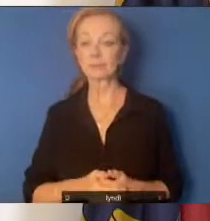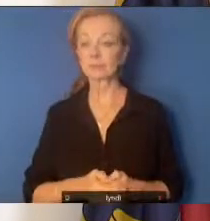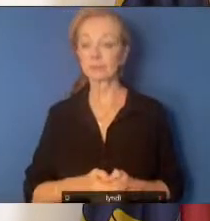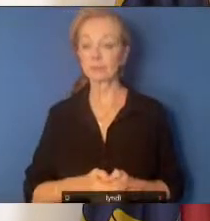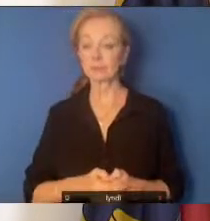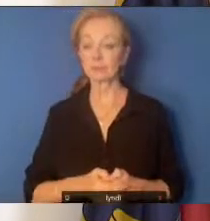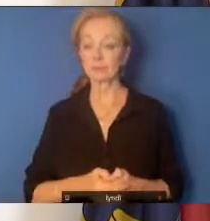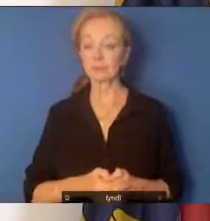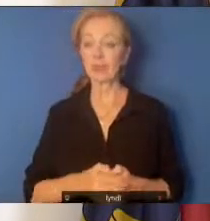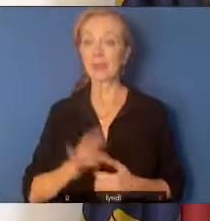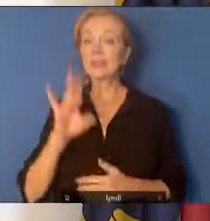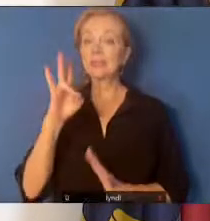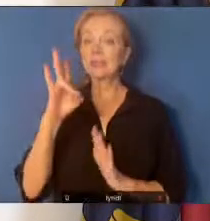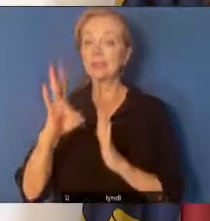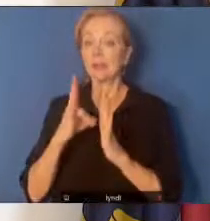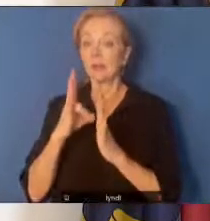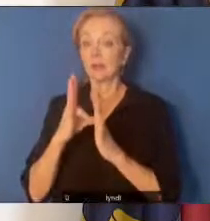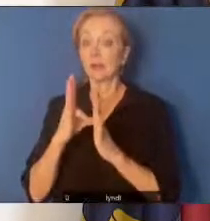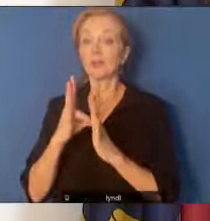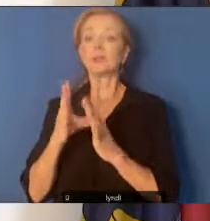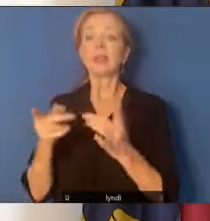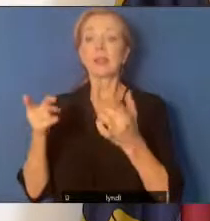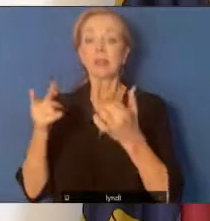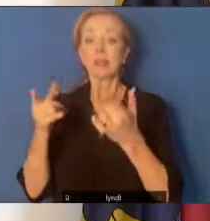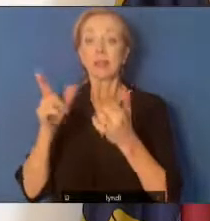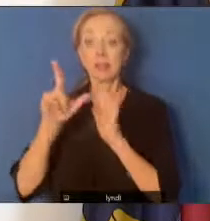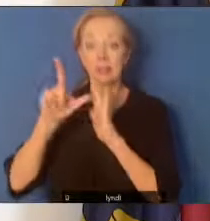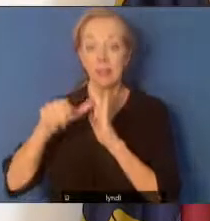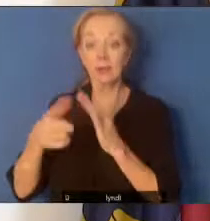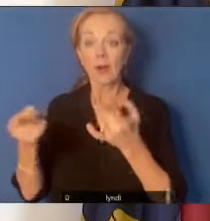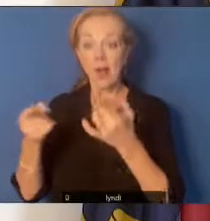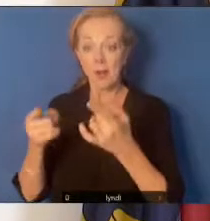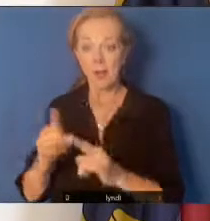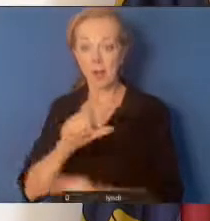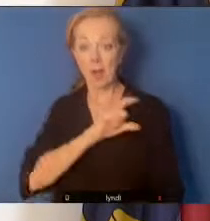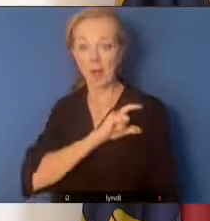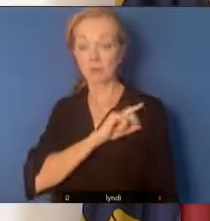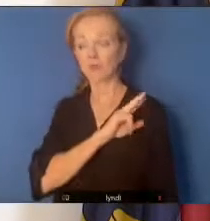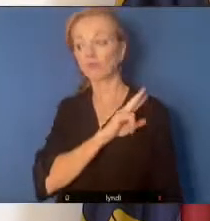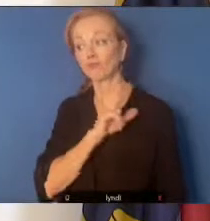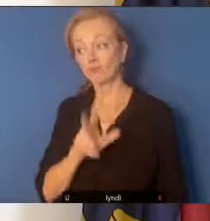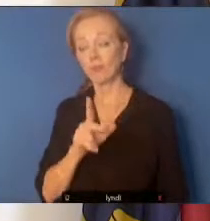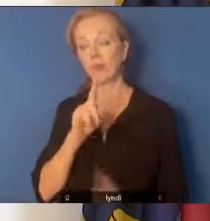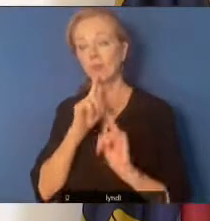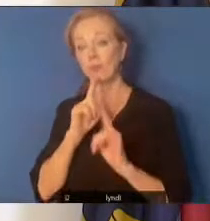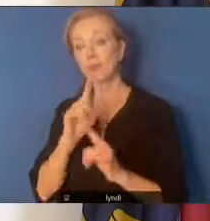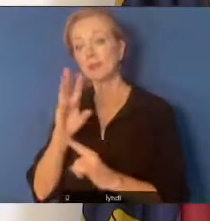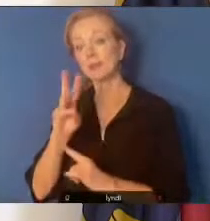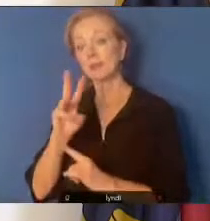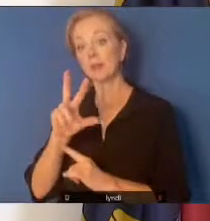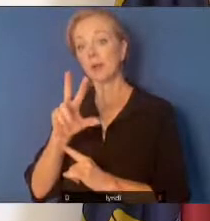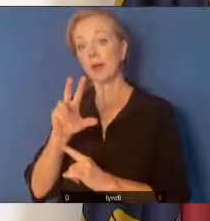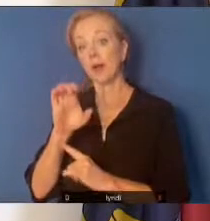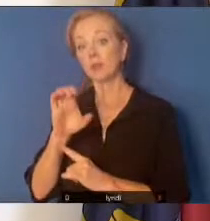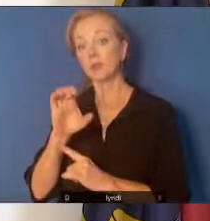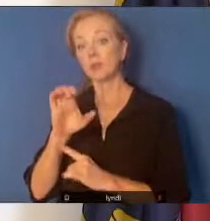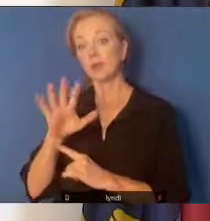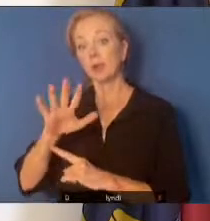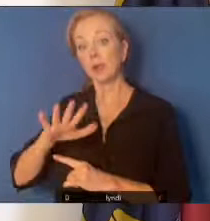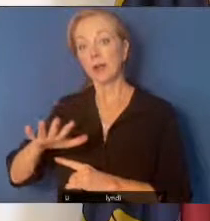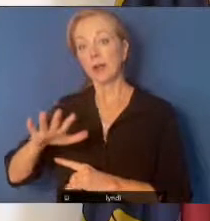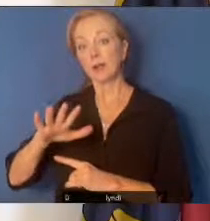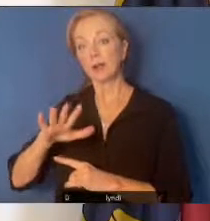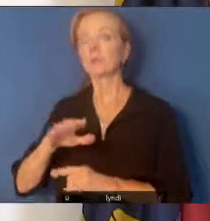About 7 hours later, Hickory Grove Division officers responded to the 5300 block of,